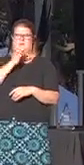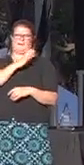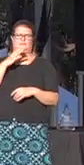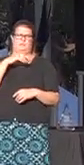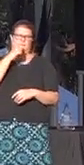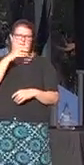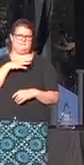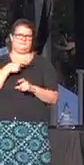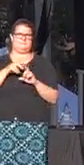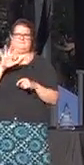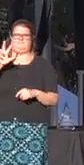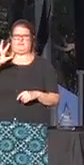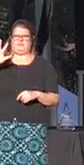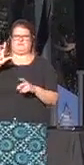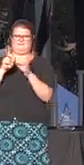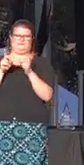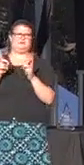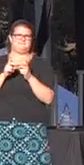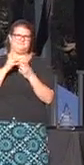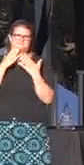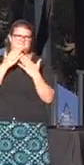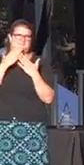District.